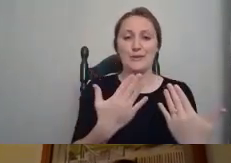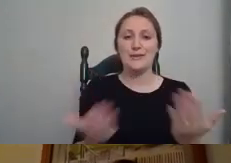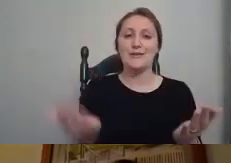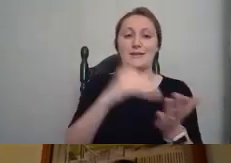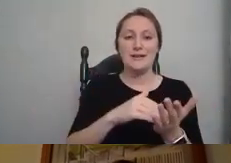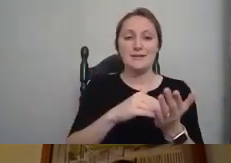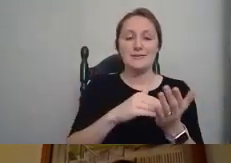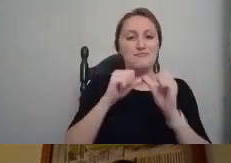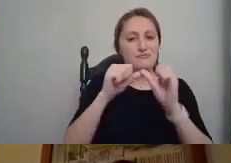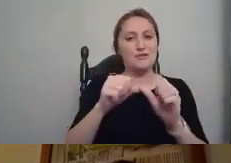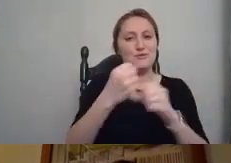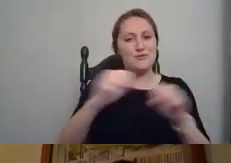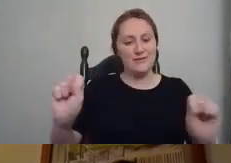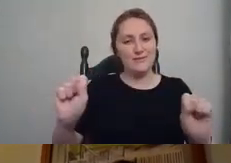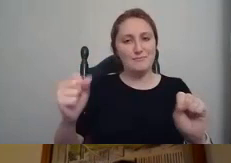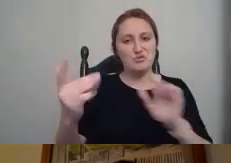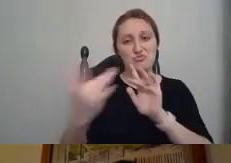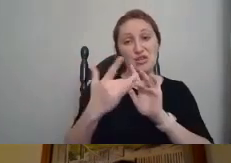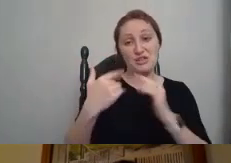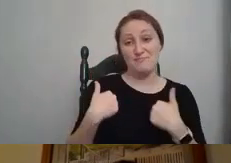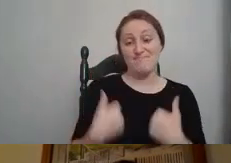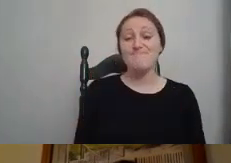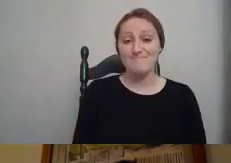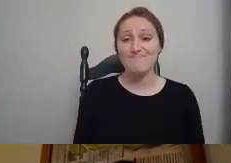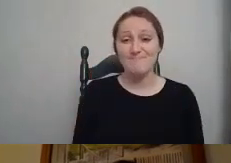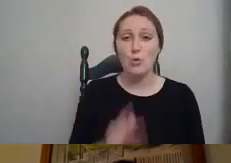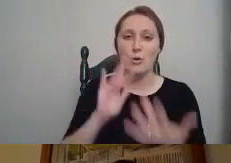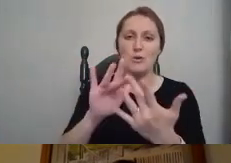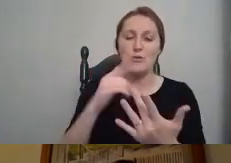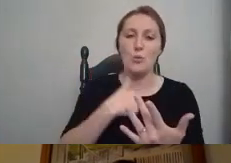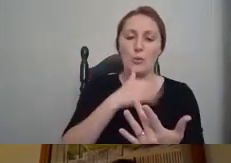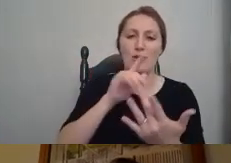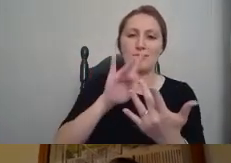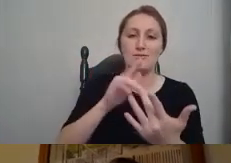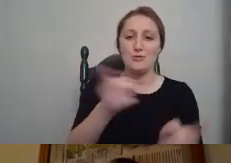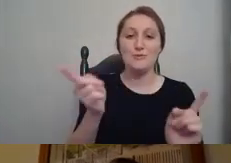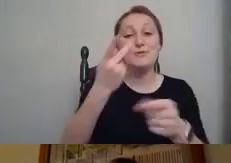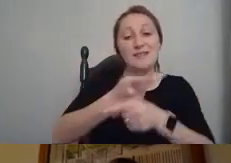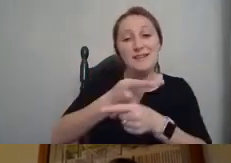safe and be in touch. Take care, Peabody and Watkins.